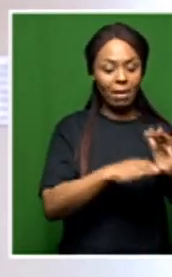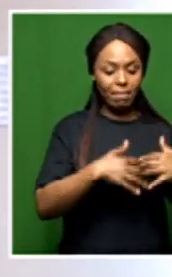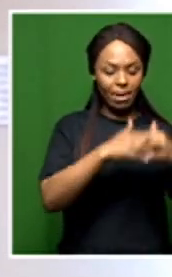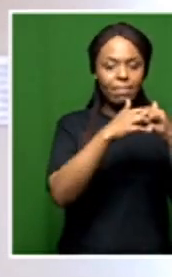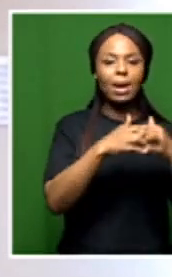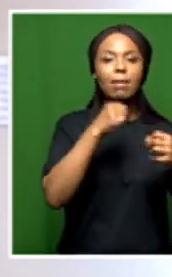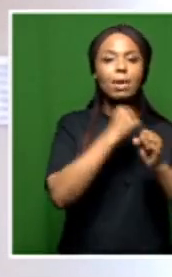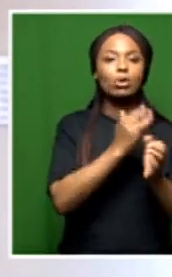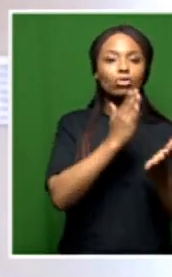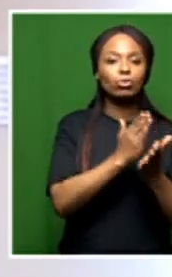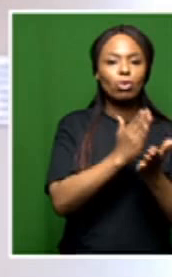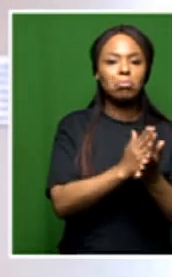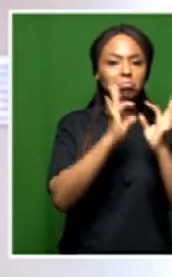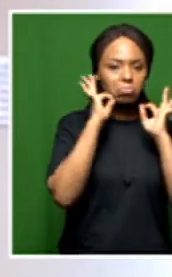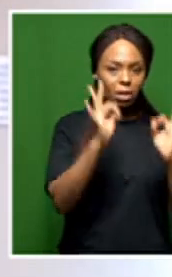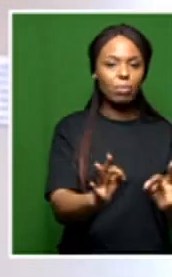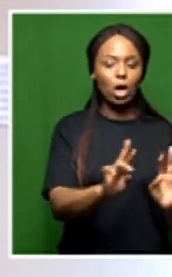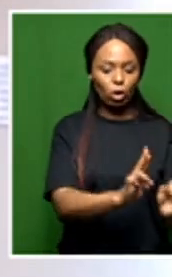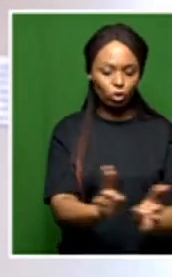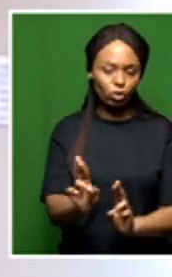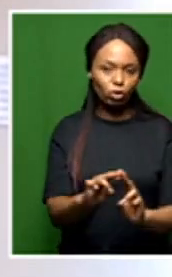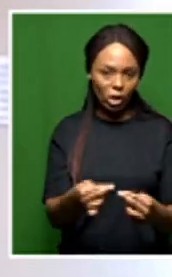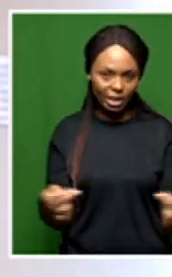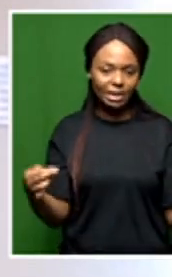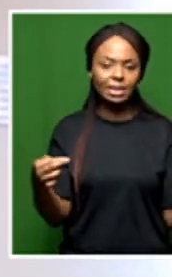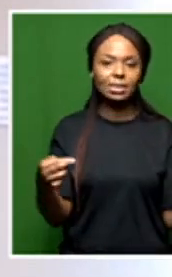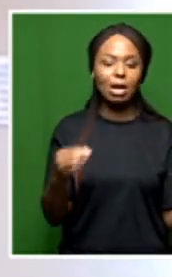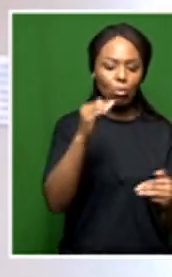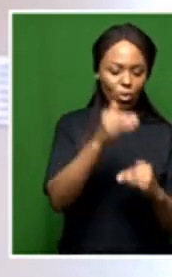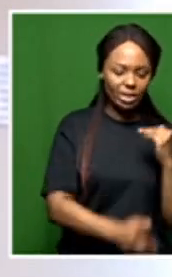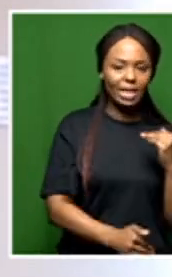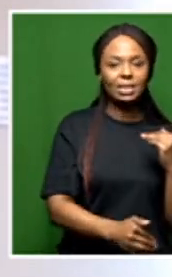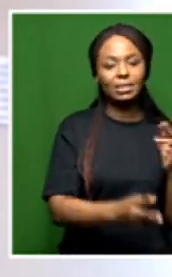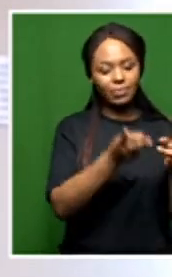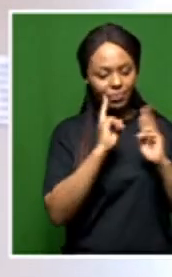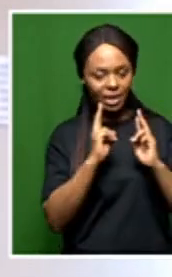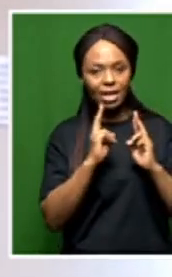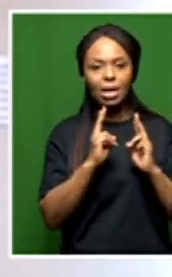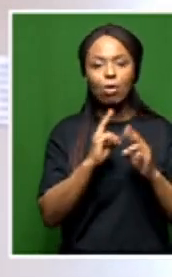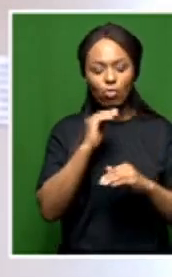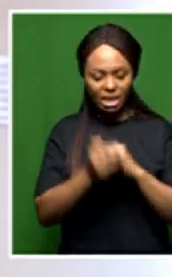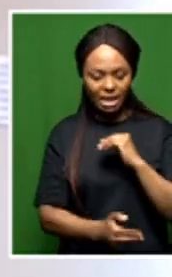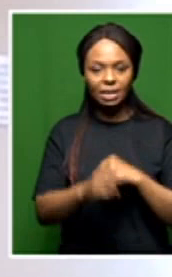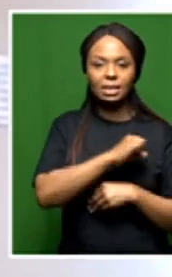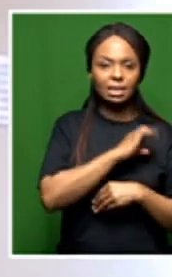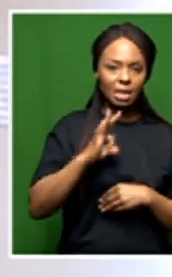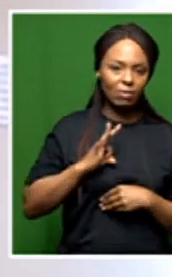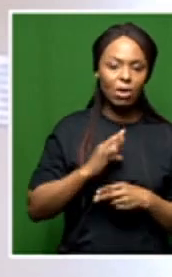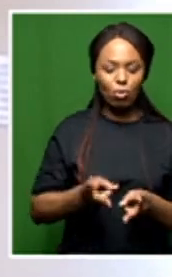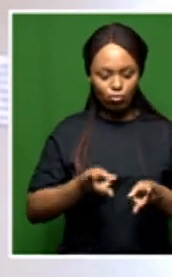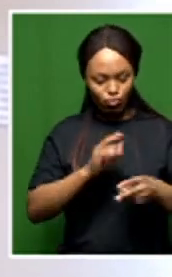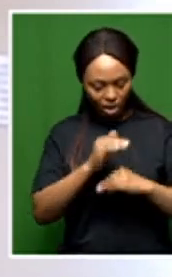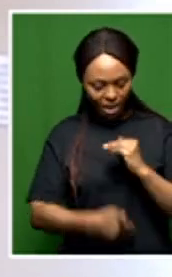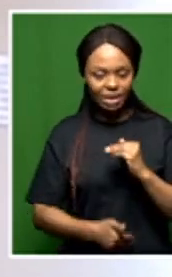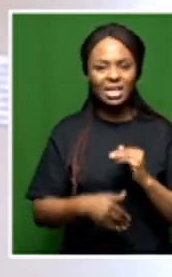prepare appropriate resources as well as protect our visitors, staff, infrastructure, and biodiversity. This is a highly trained,